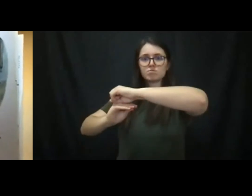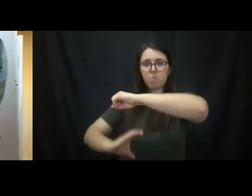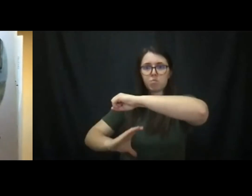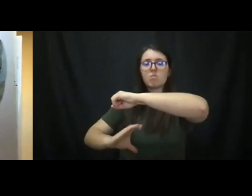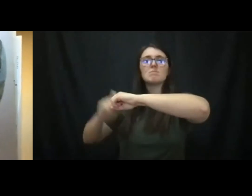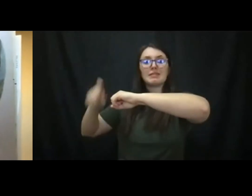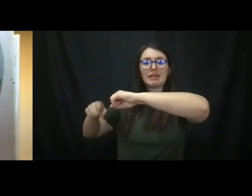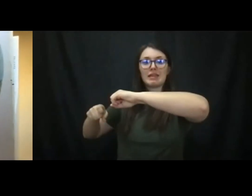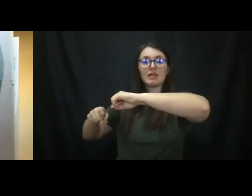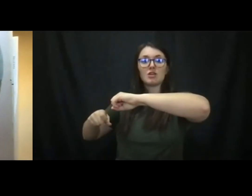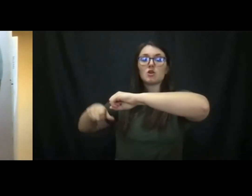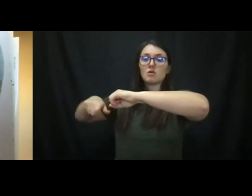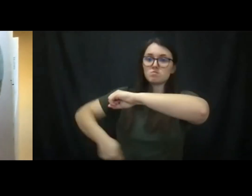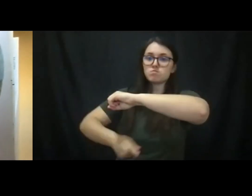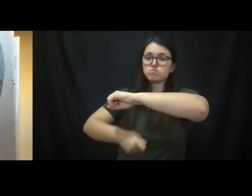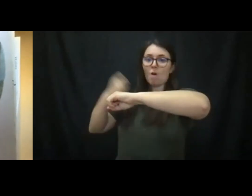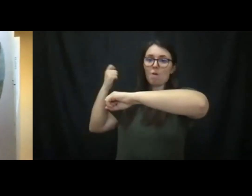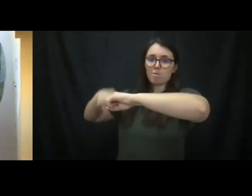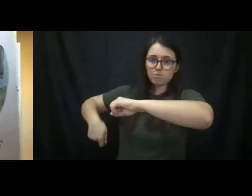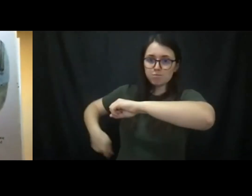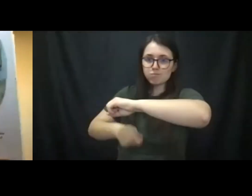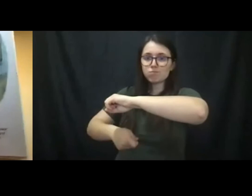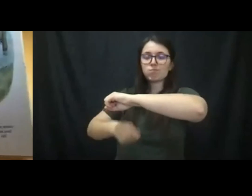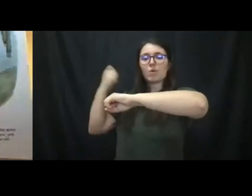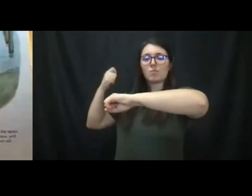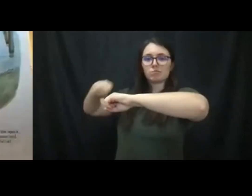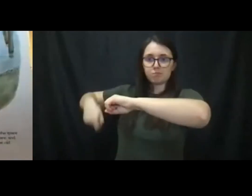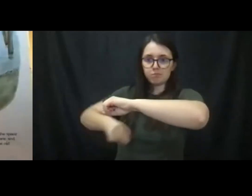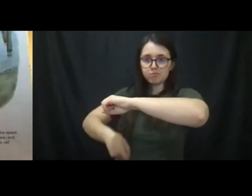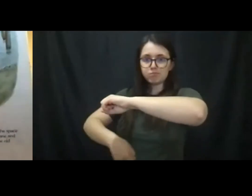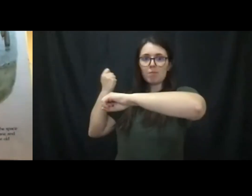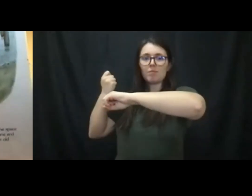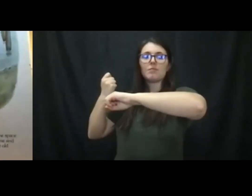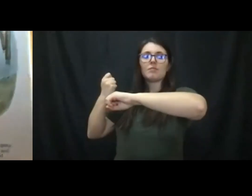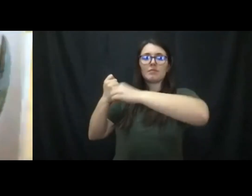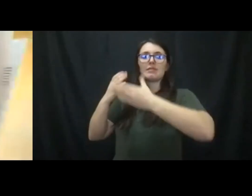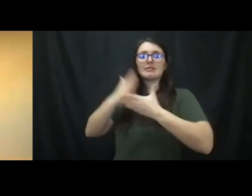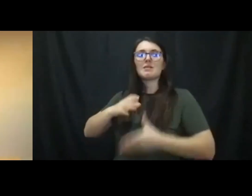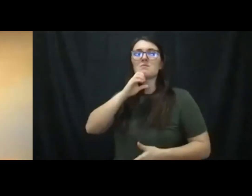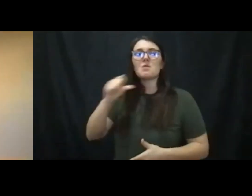crane and worked through the night to clear away some of the old pilings.